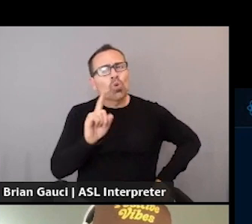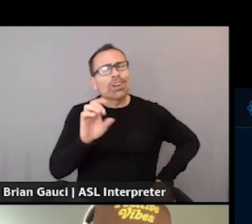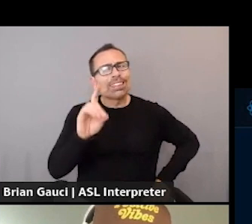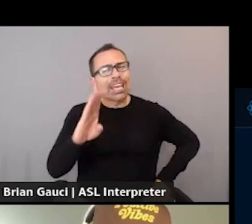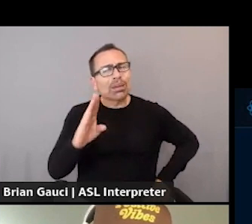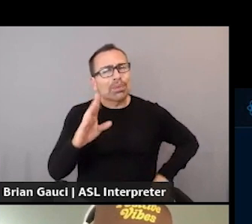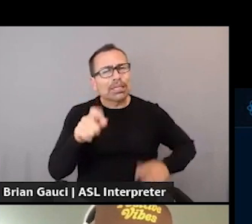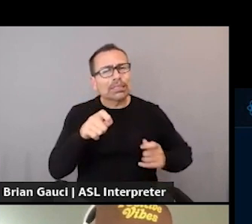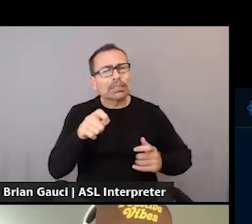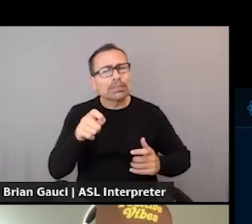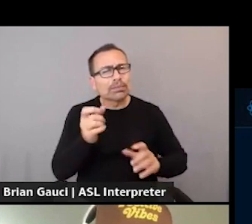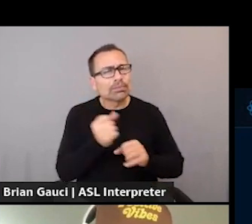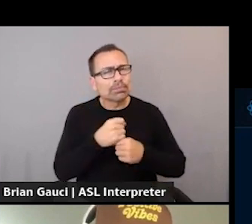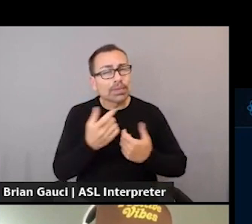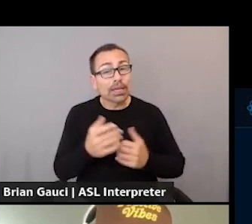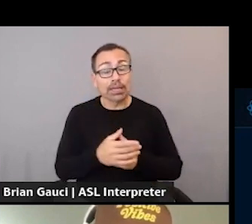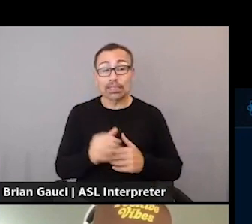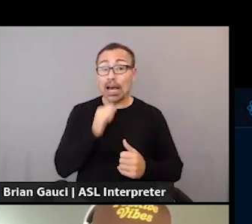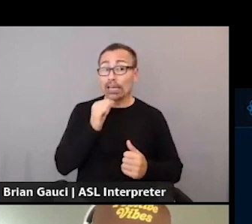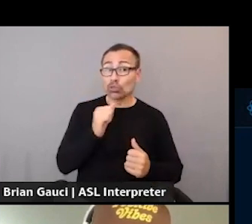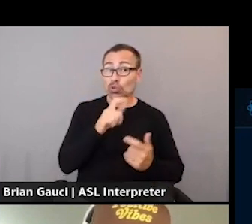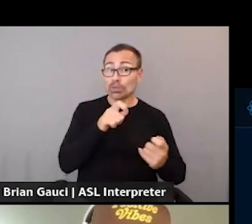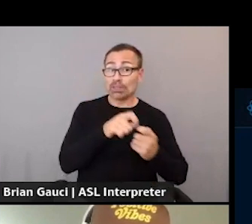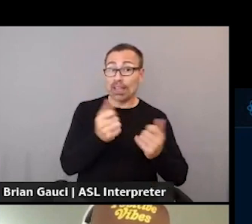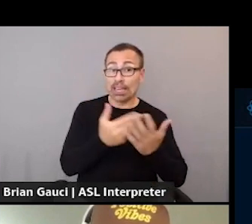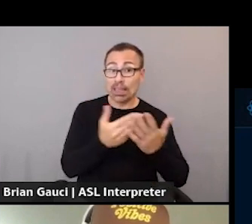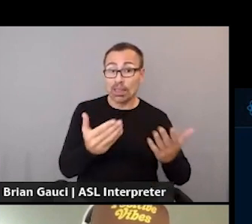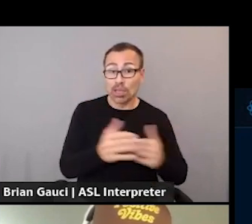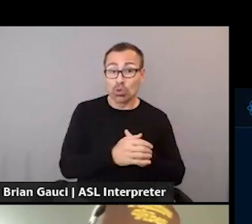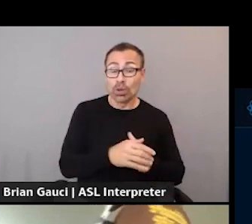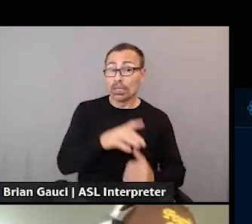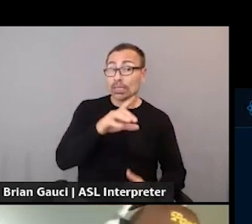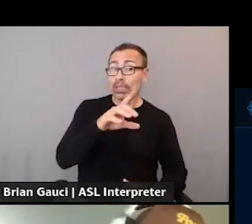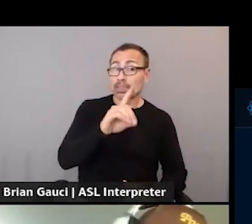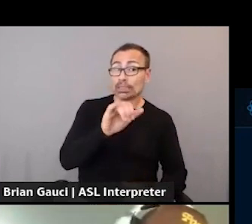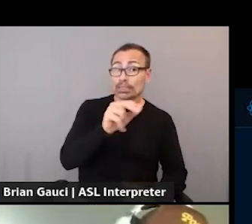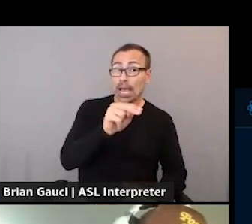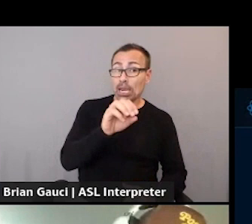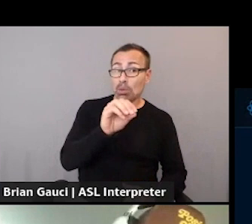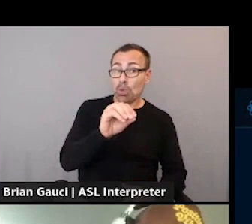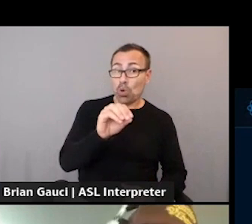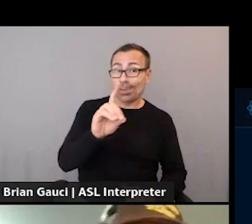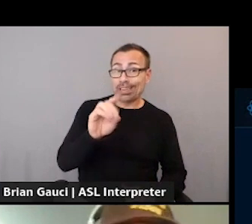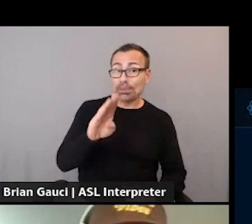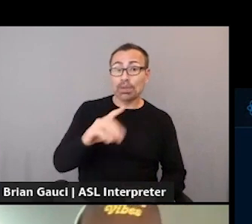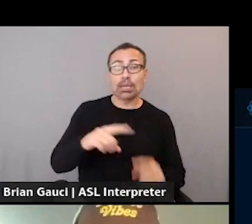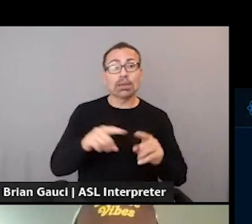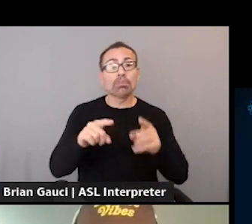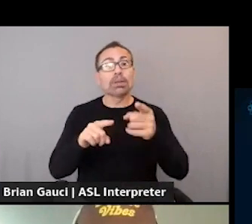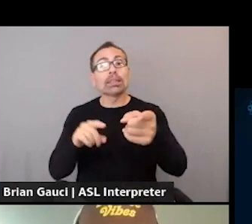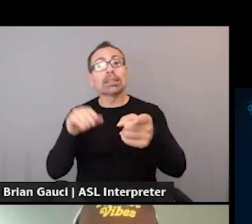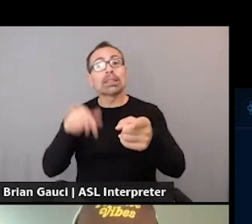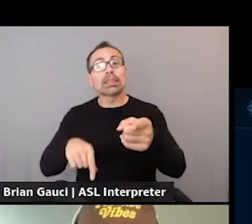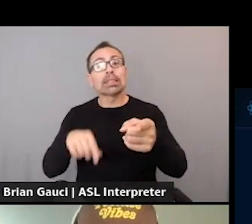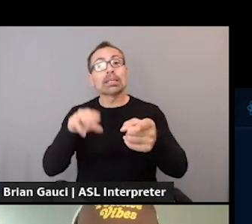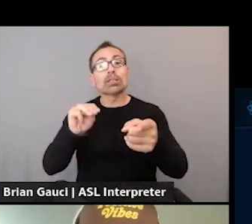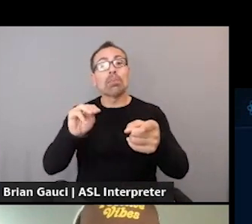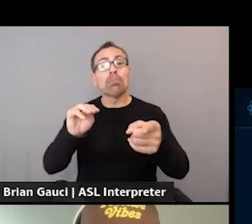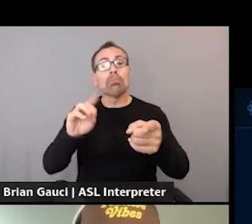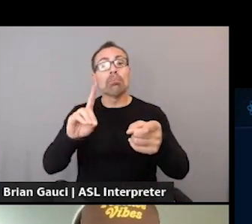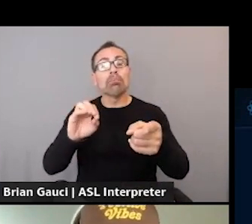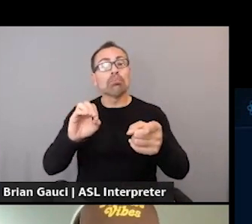with DynamoDB, but fortunately, this app model says go ahead and create not only a DynamoDB